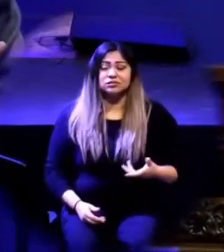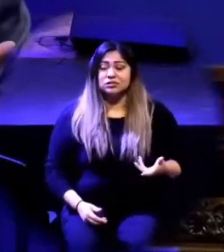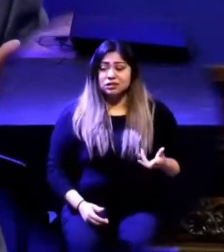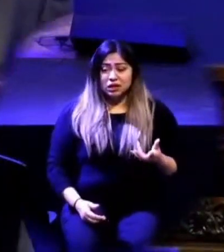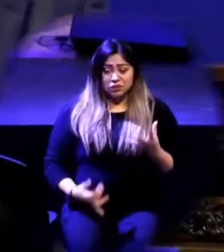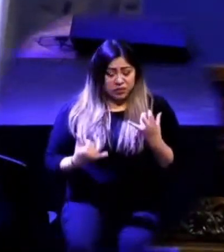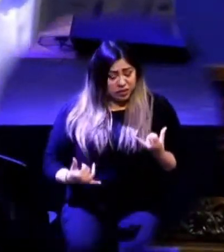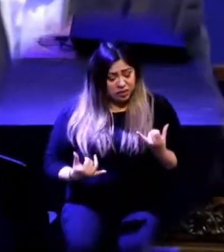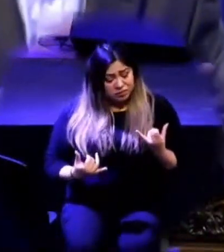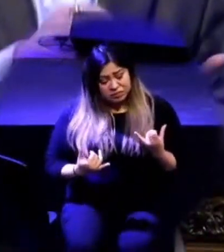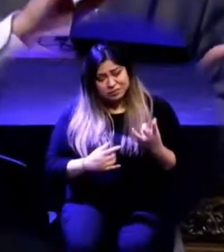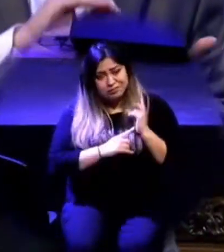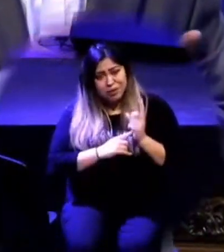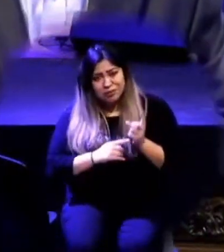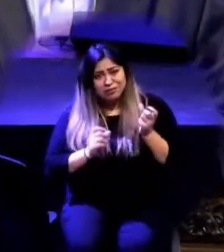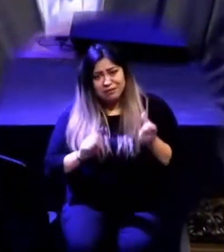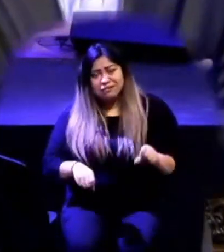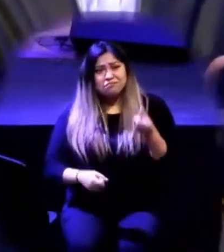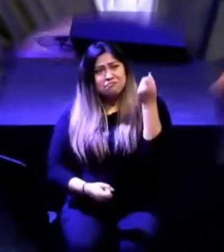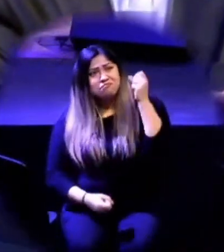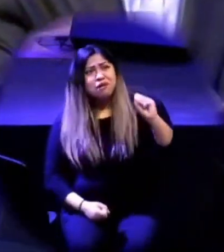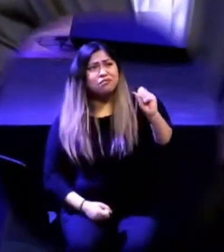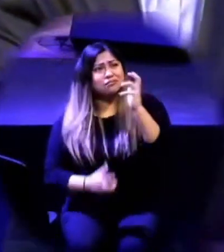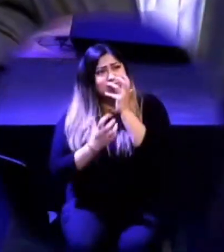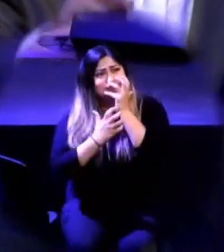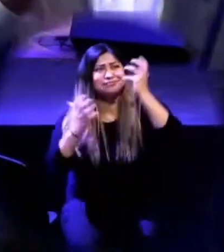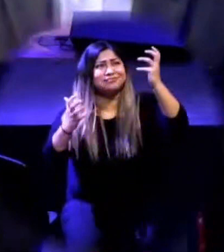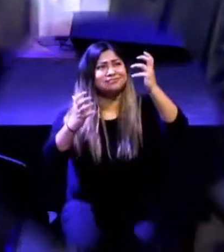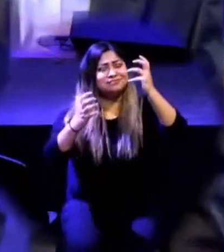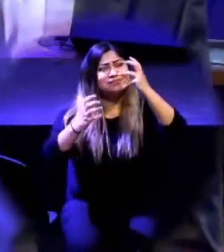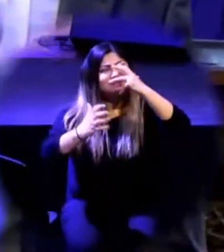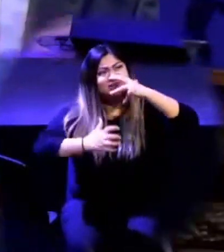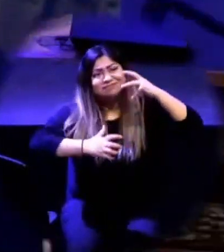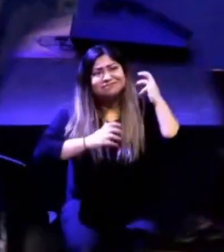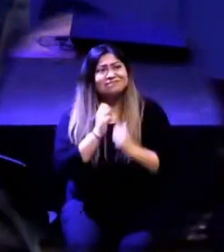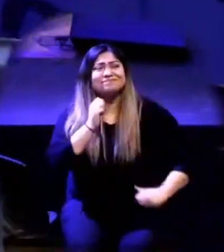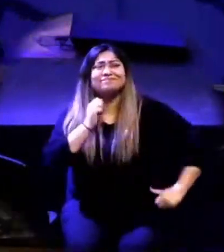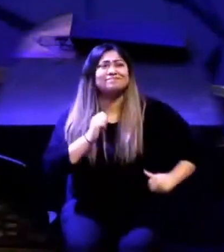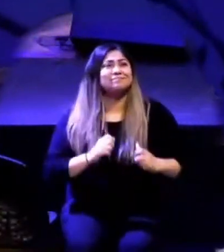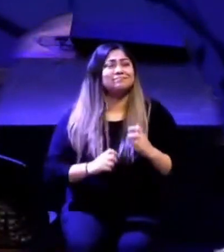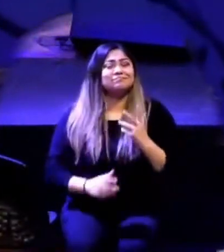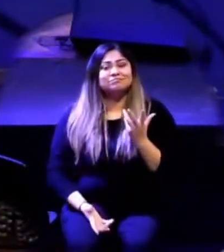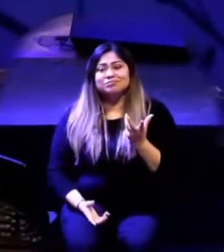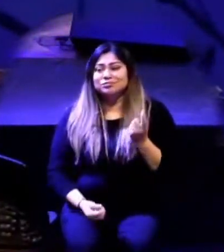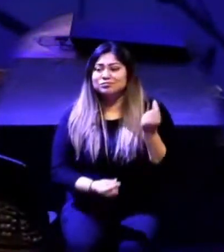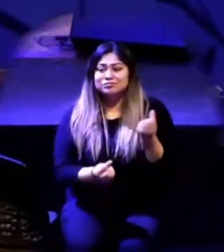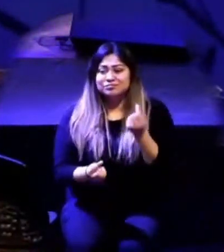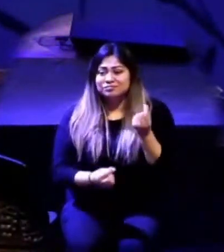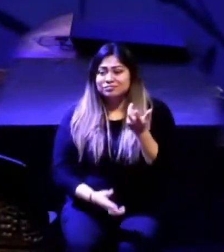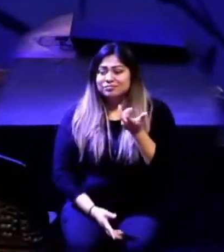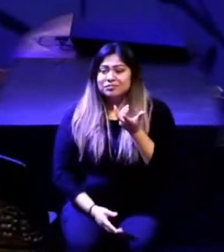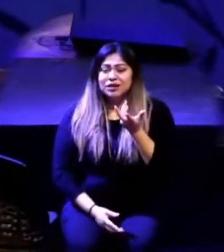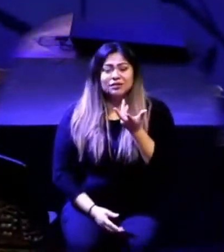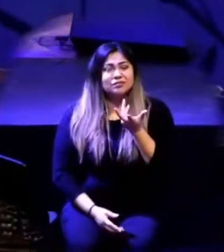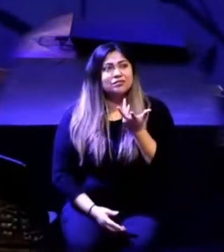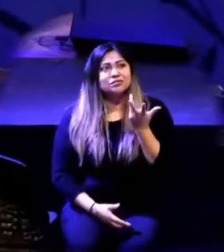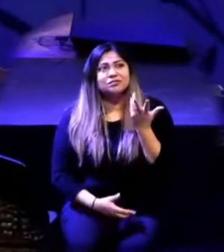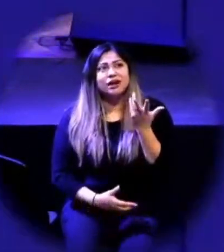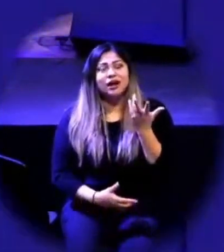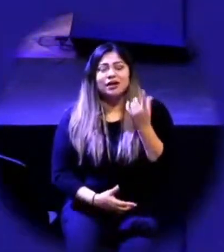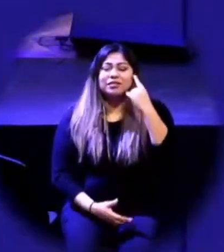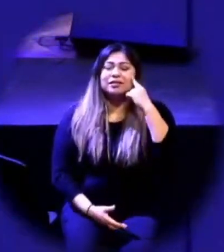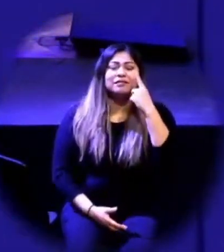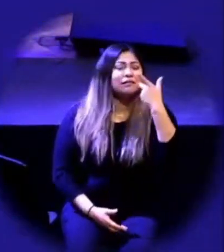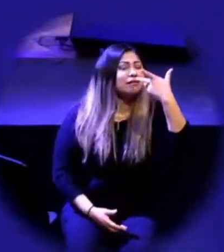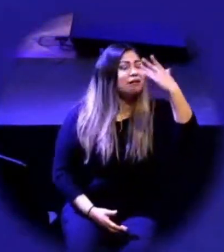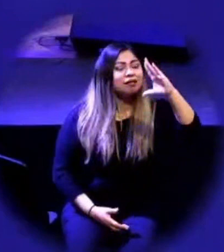protest and lament and cry out, "This should not be," and I think God joins us in those prayers. We